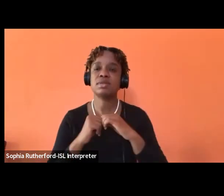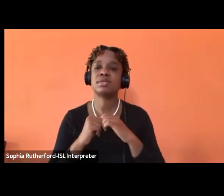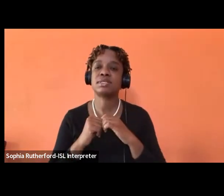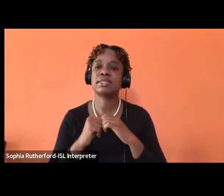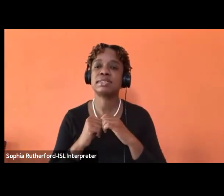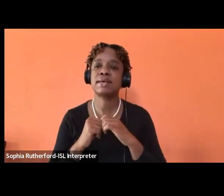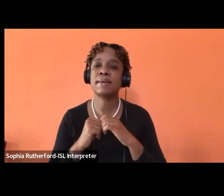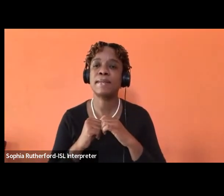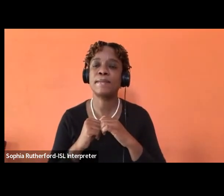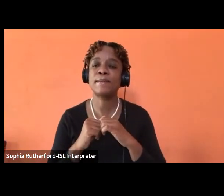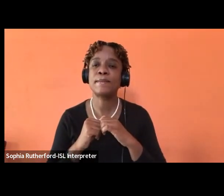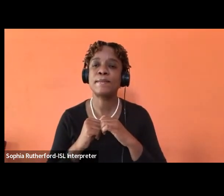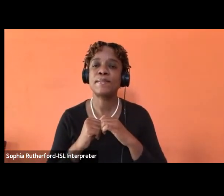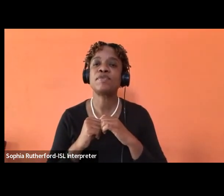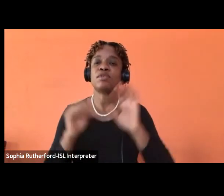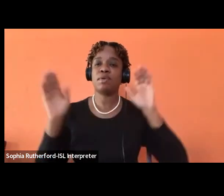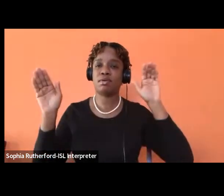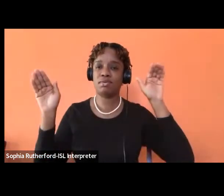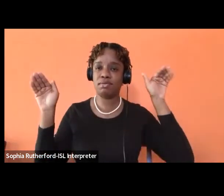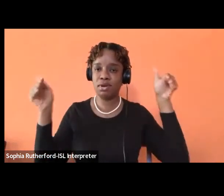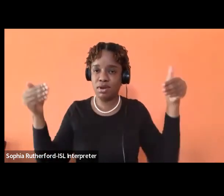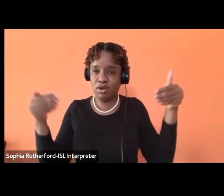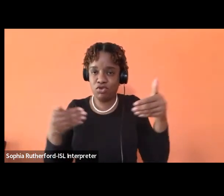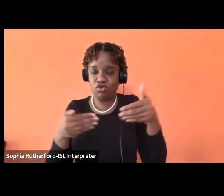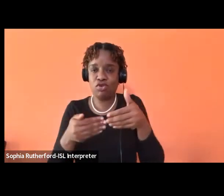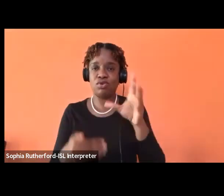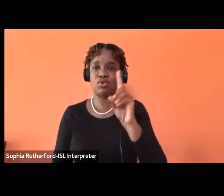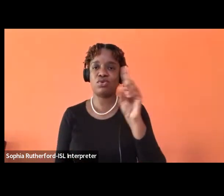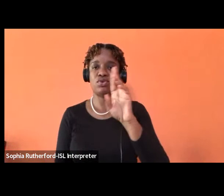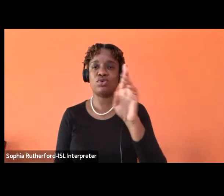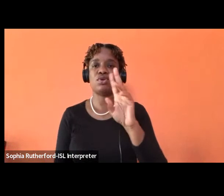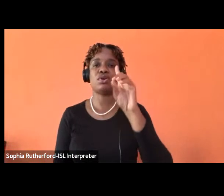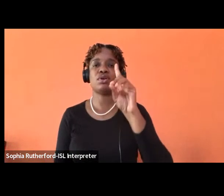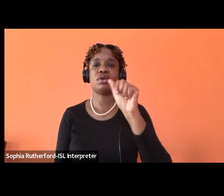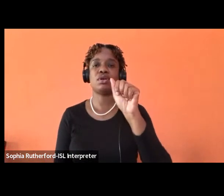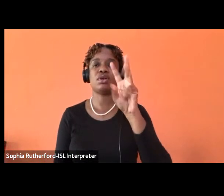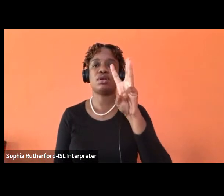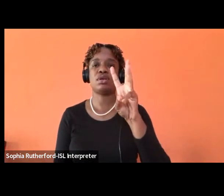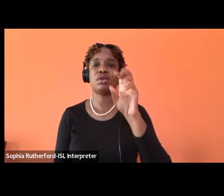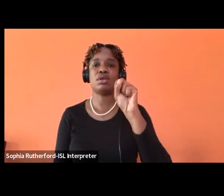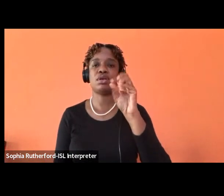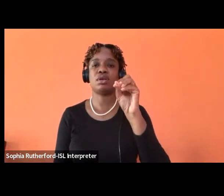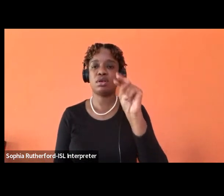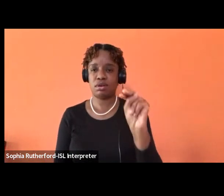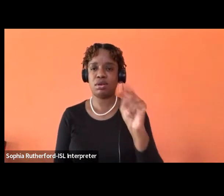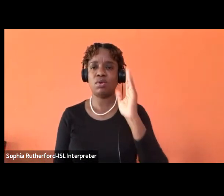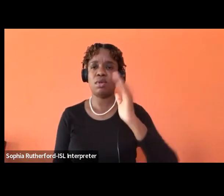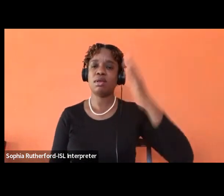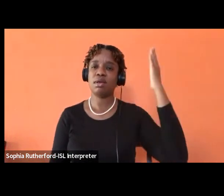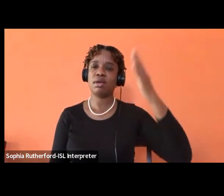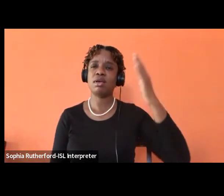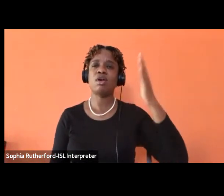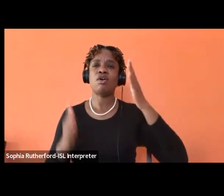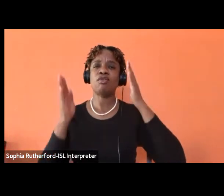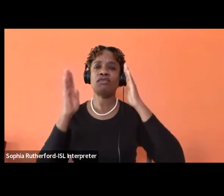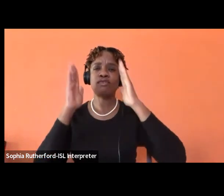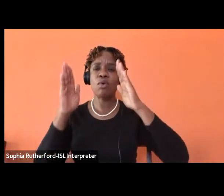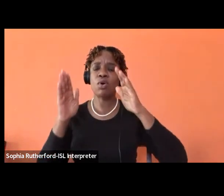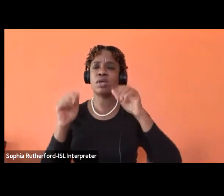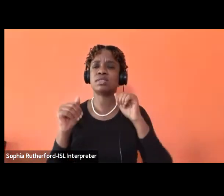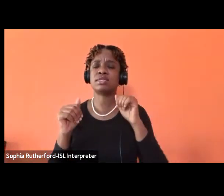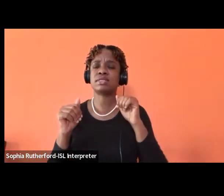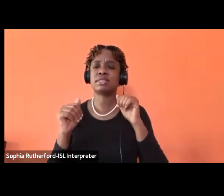Let me introduce Dr. Dawson. So Dr. Paula Dawson, who will be speaking on spasticity